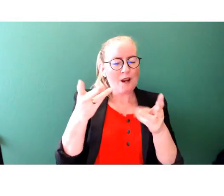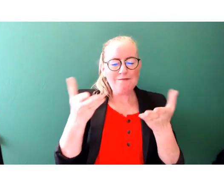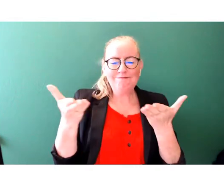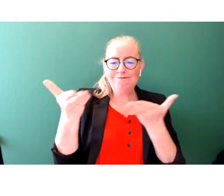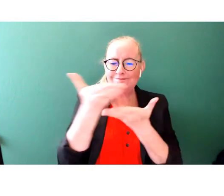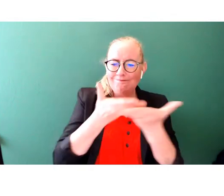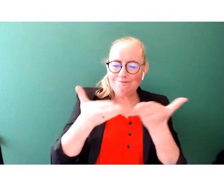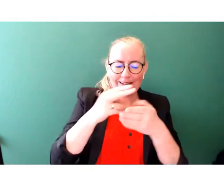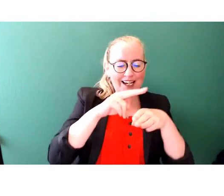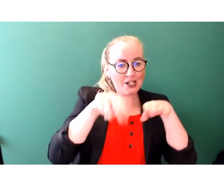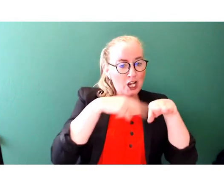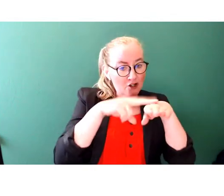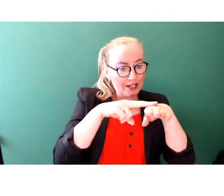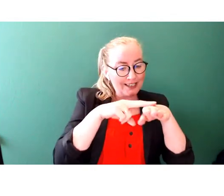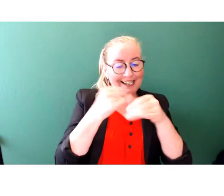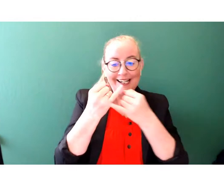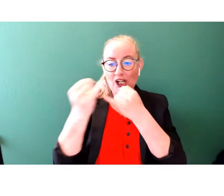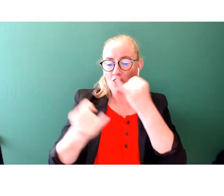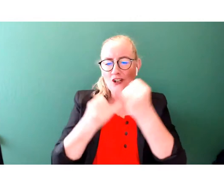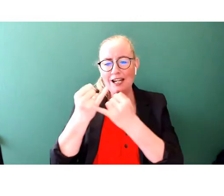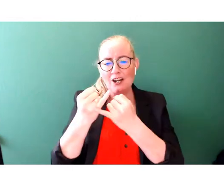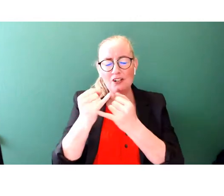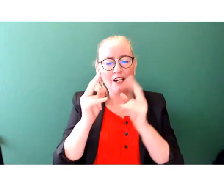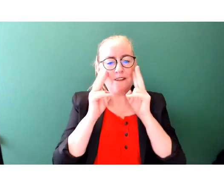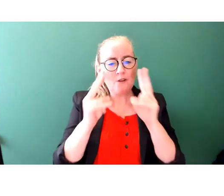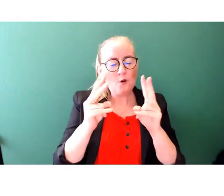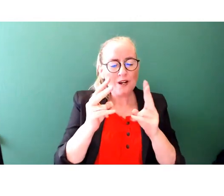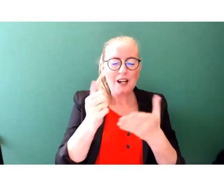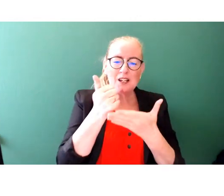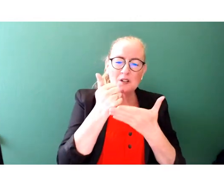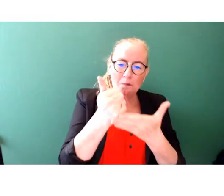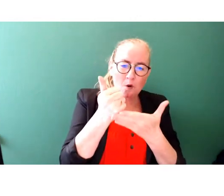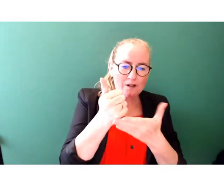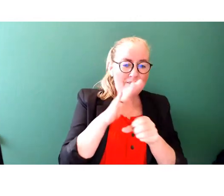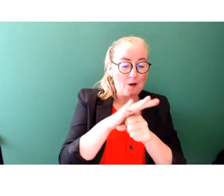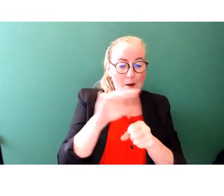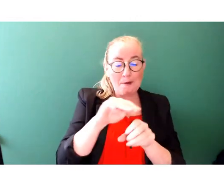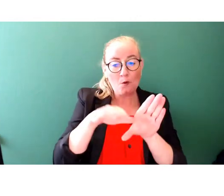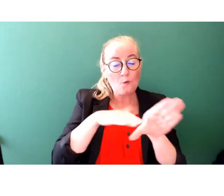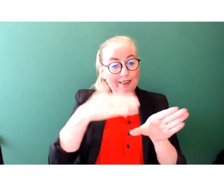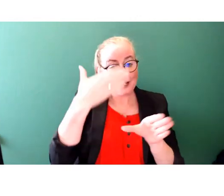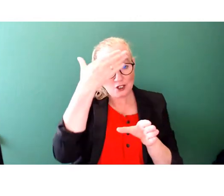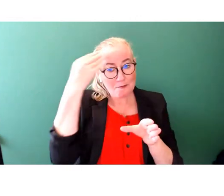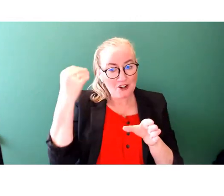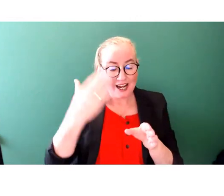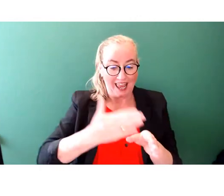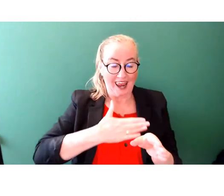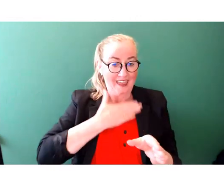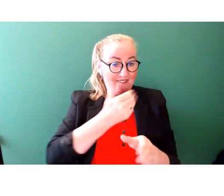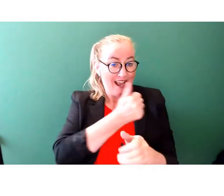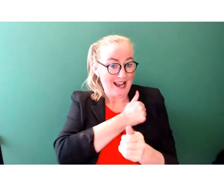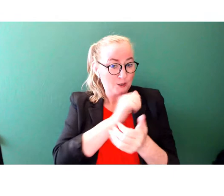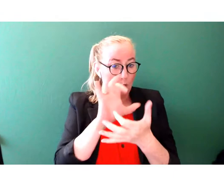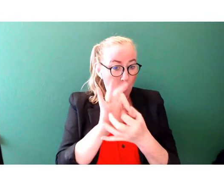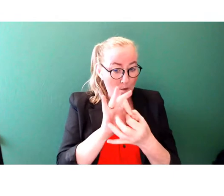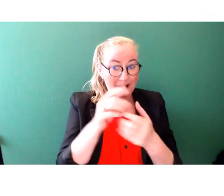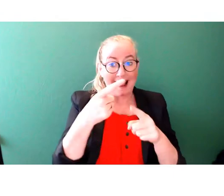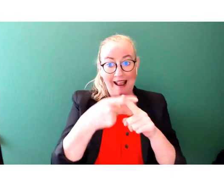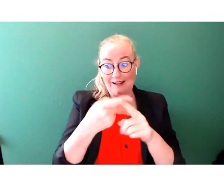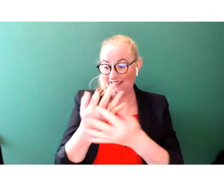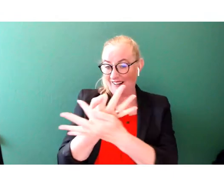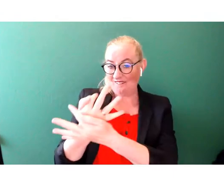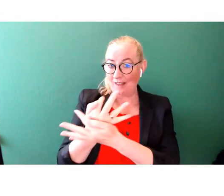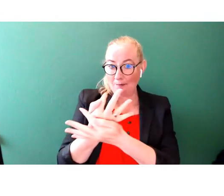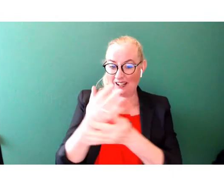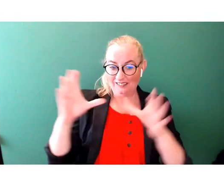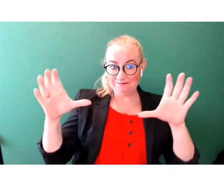and international perspectives on services and supports for people with dementia living at home and their families.